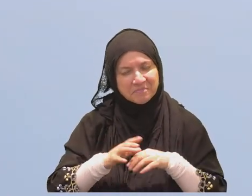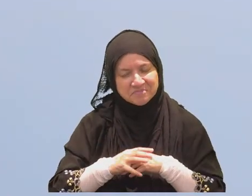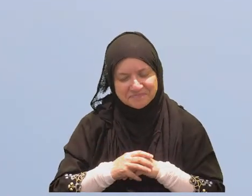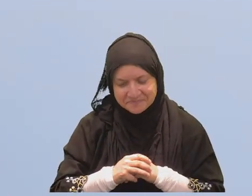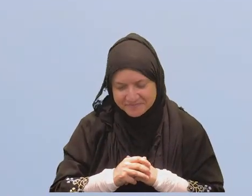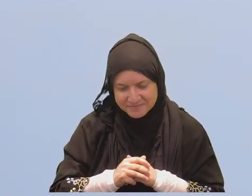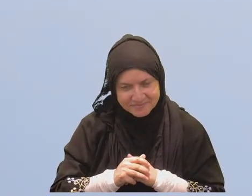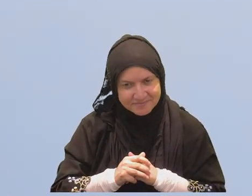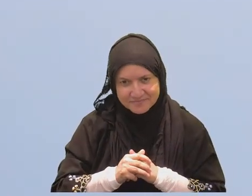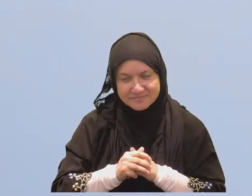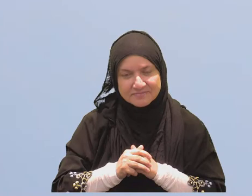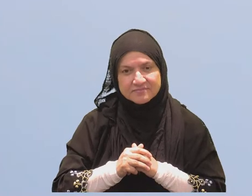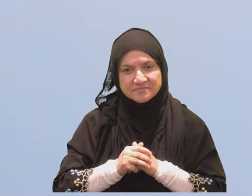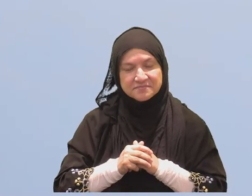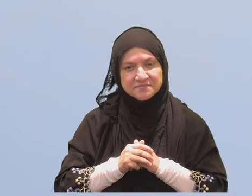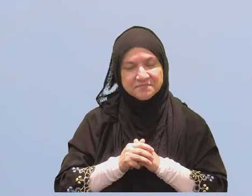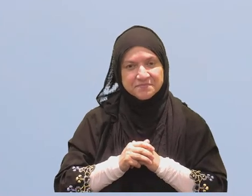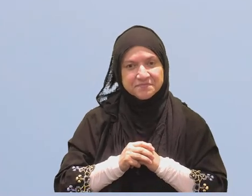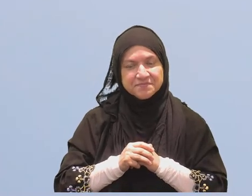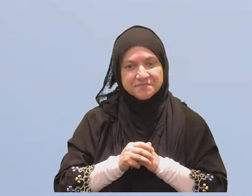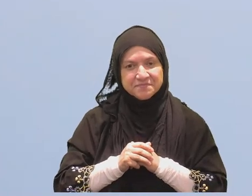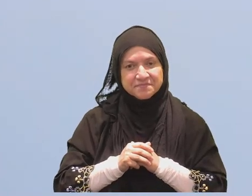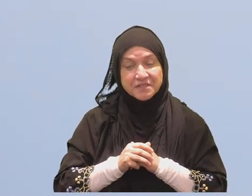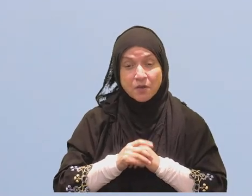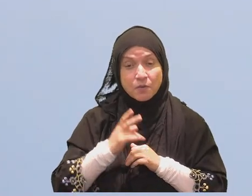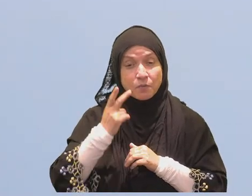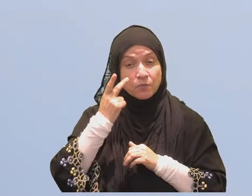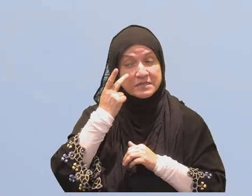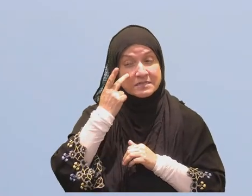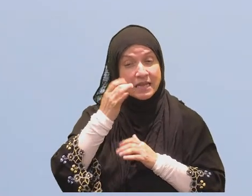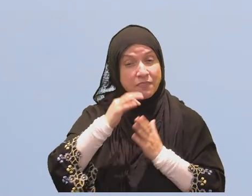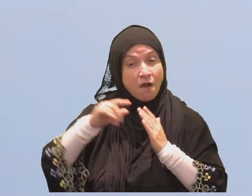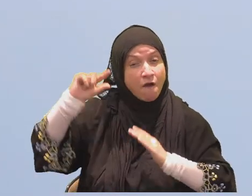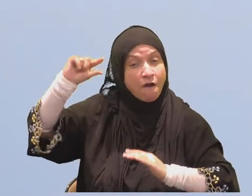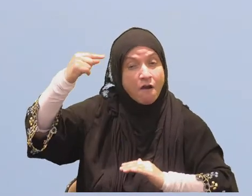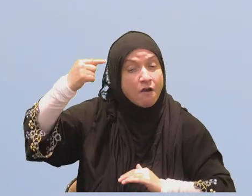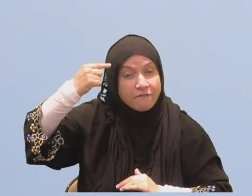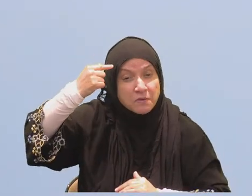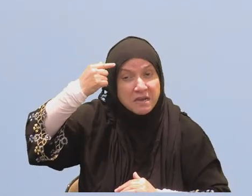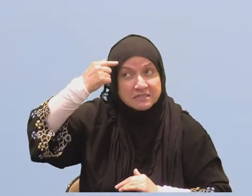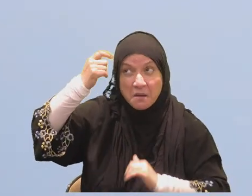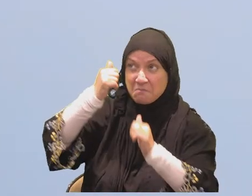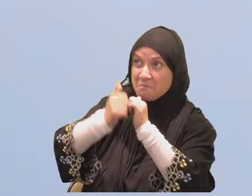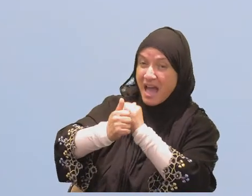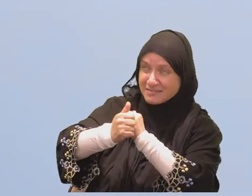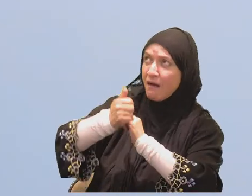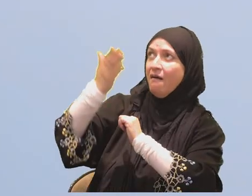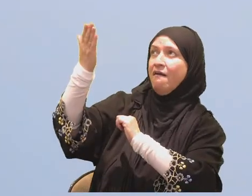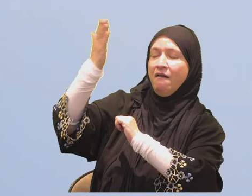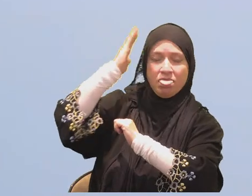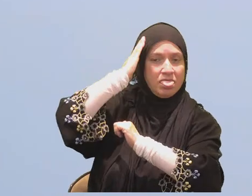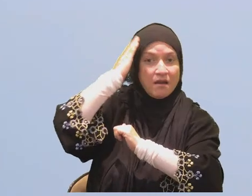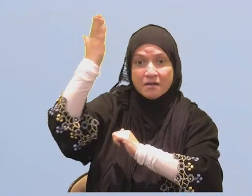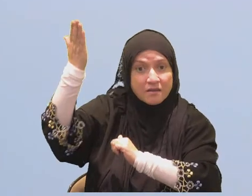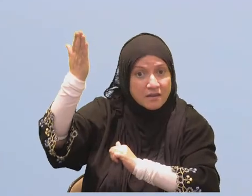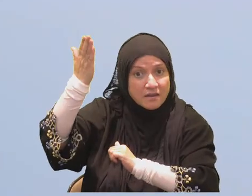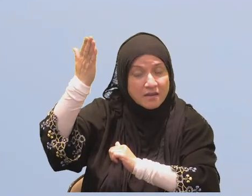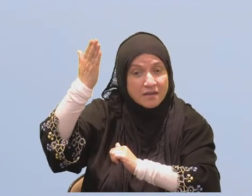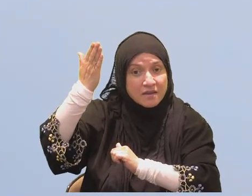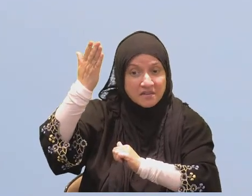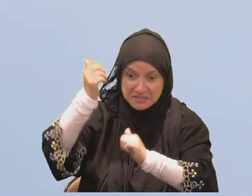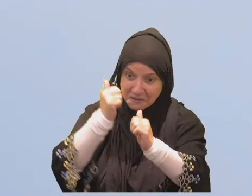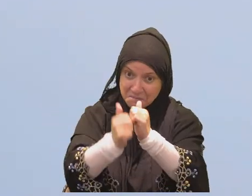and the politics and the greed merge together. May Allah bless us to